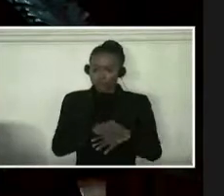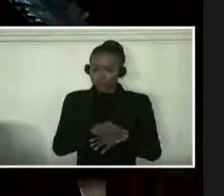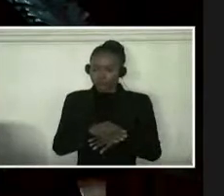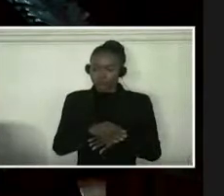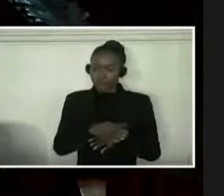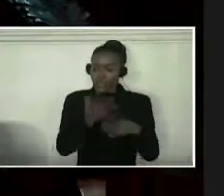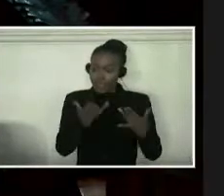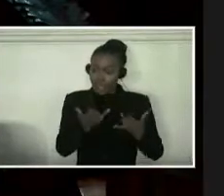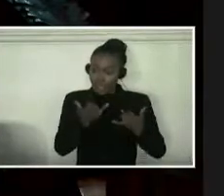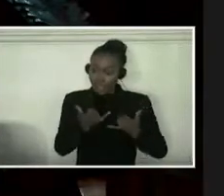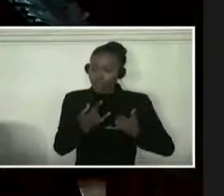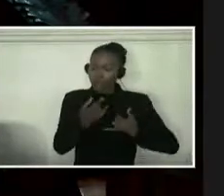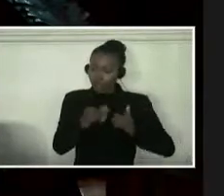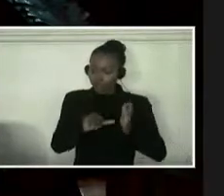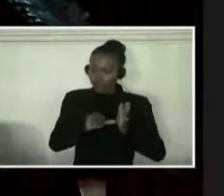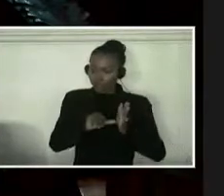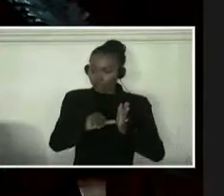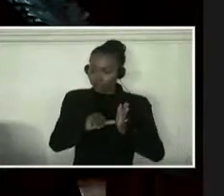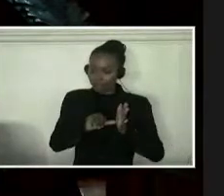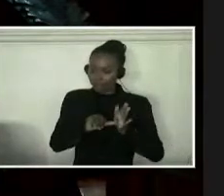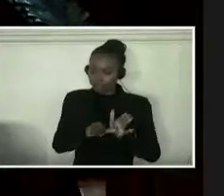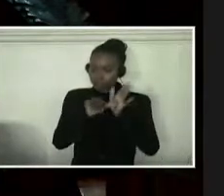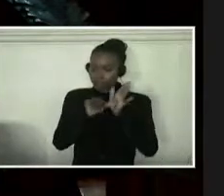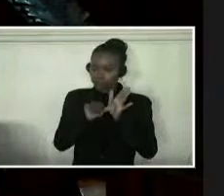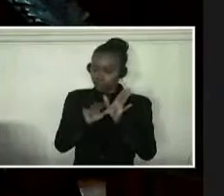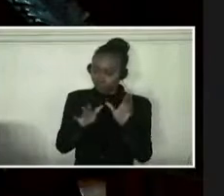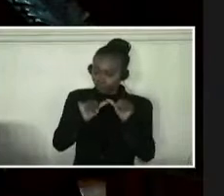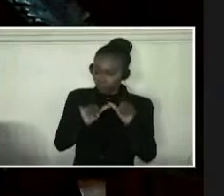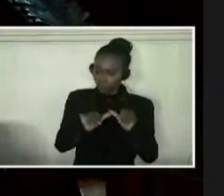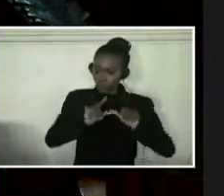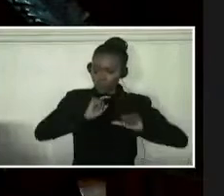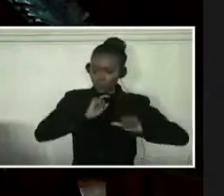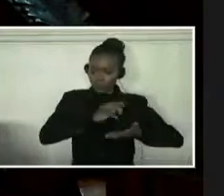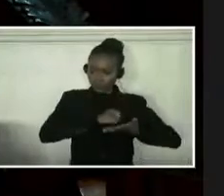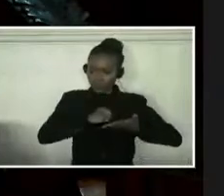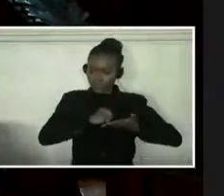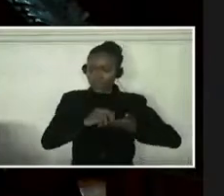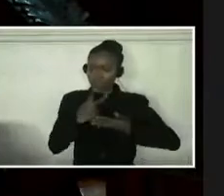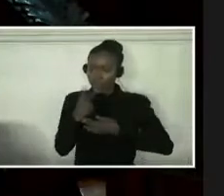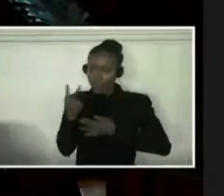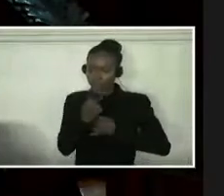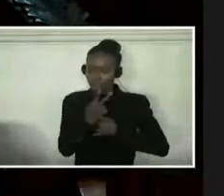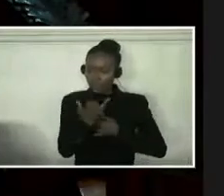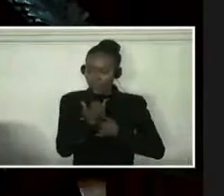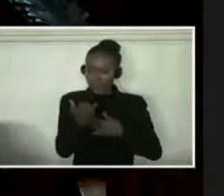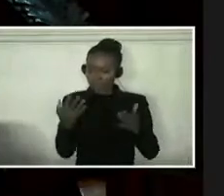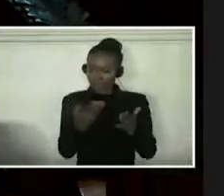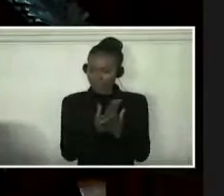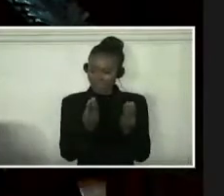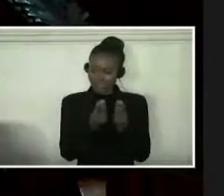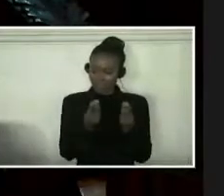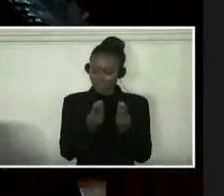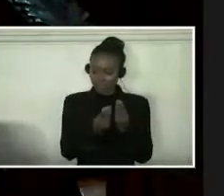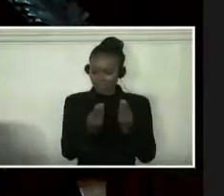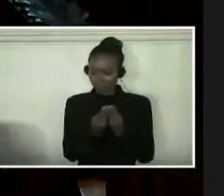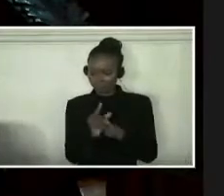messaging that we have and we continue to continuously use looks like it is missing the mark